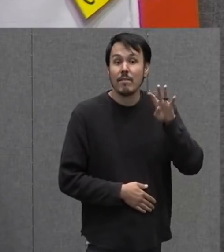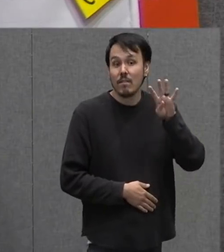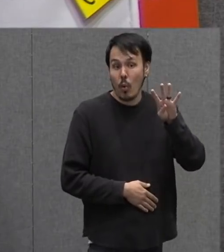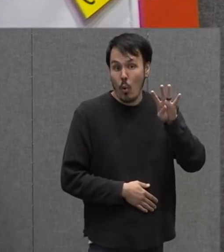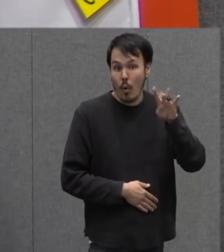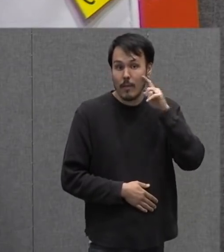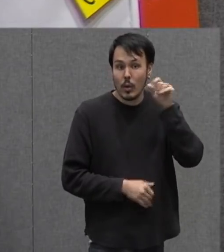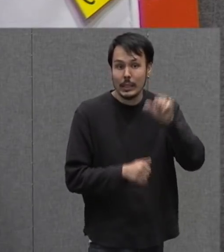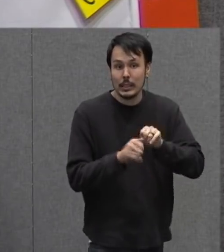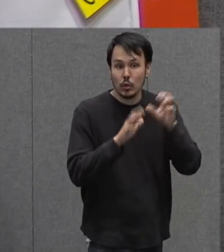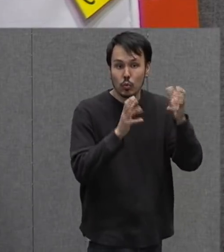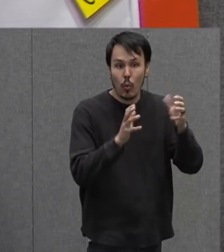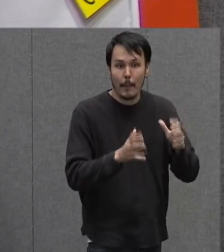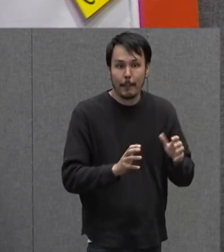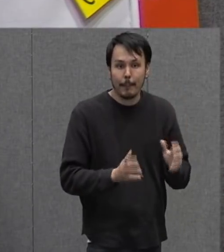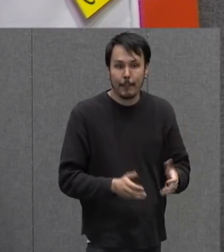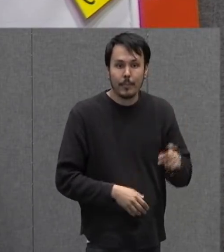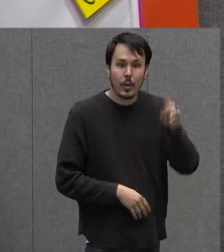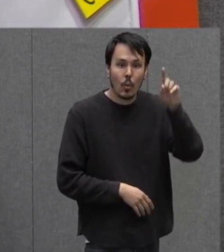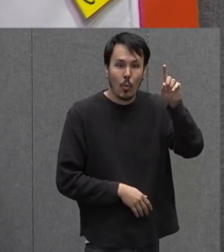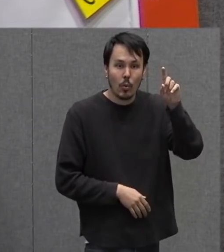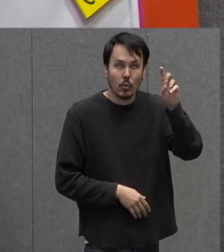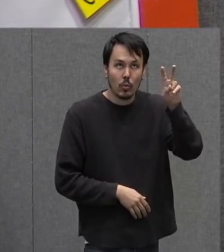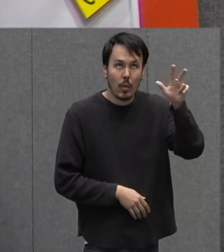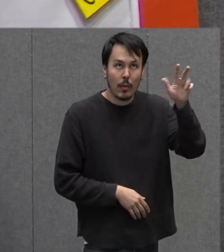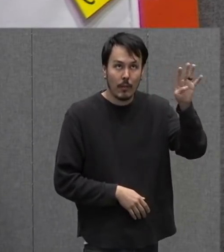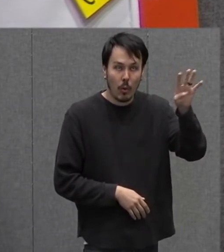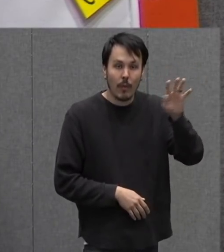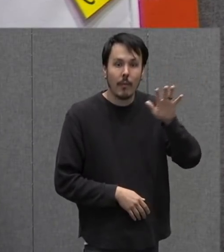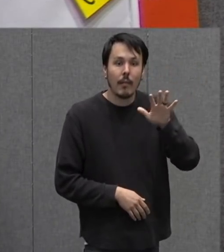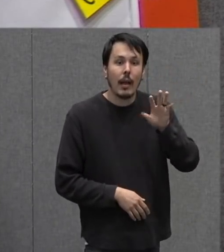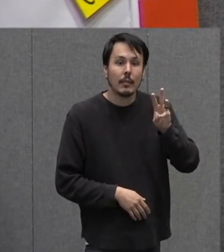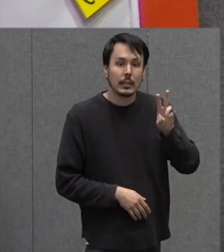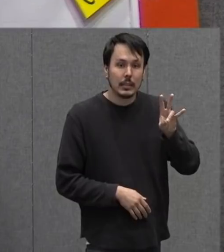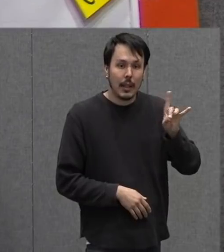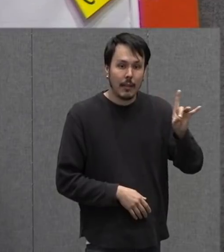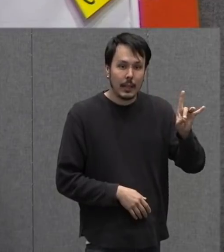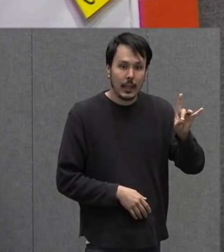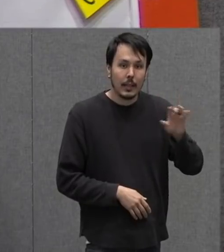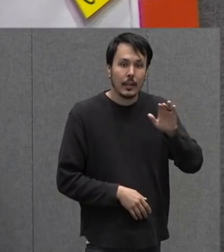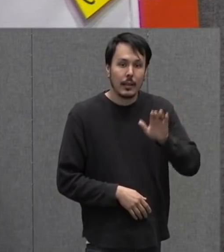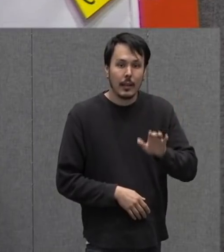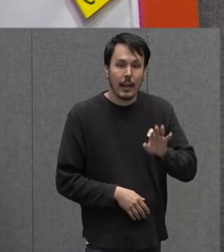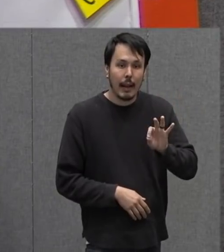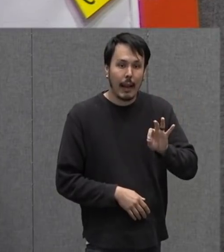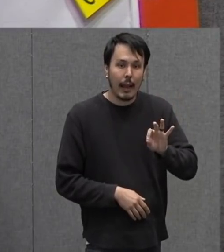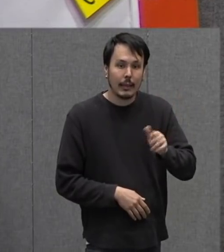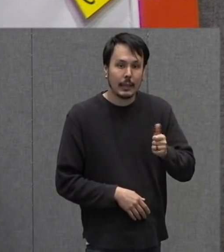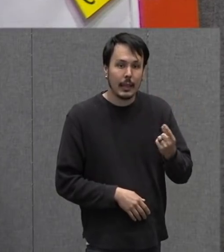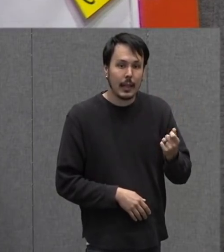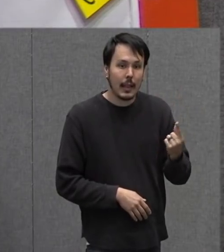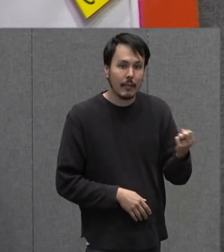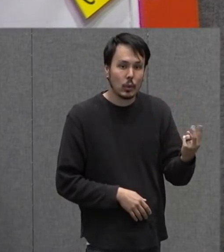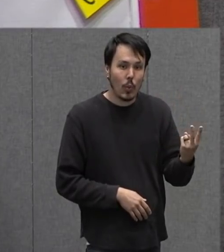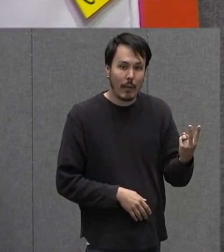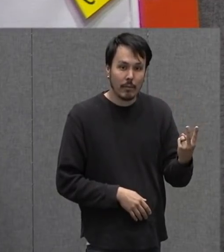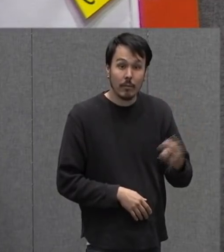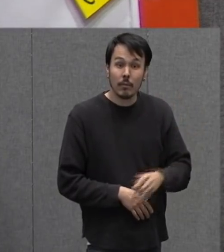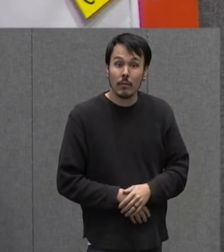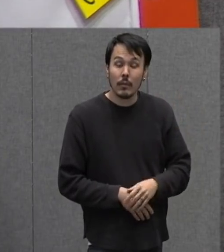each group. 1, 2, 3, 4, 5, 6, 7, 8, 9, 10, 11, 12,